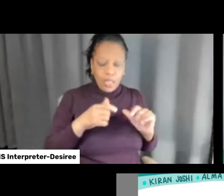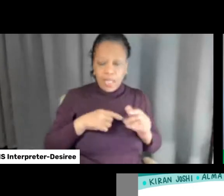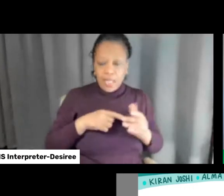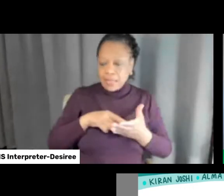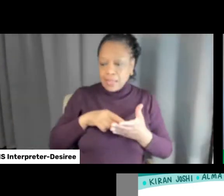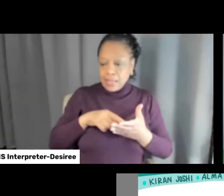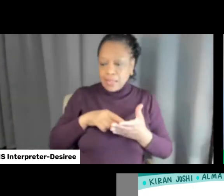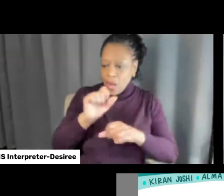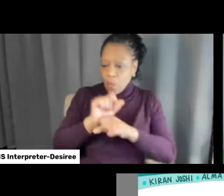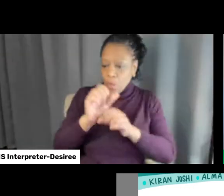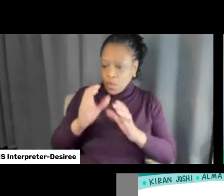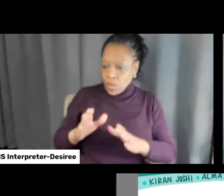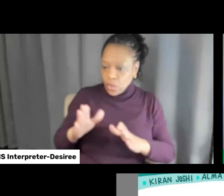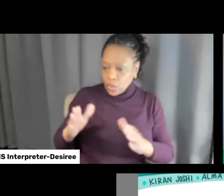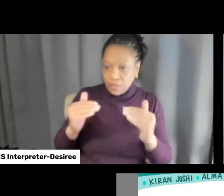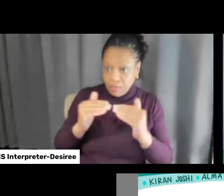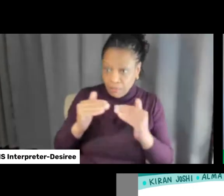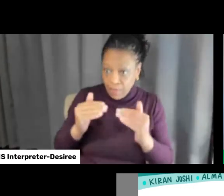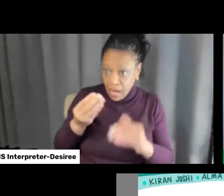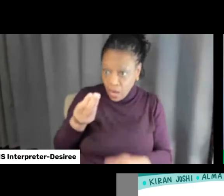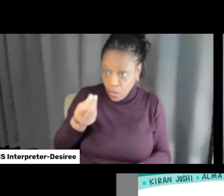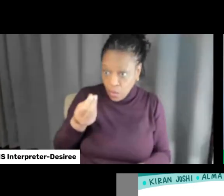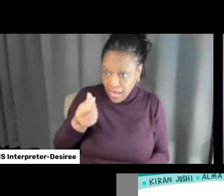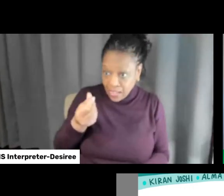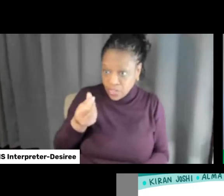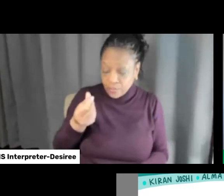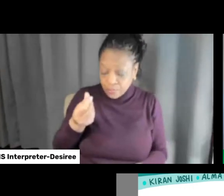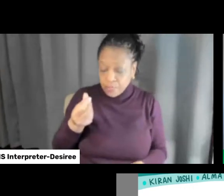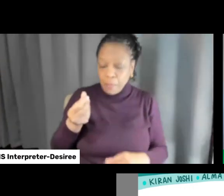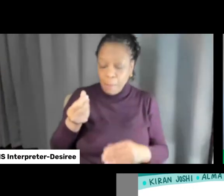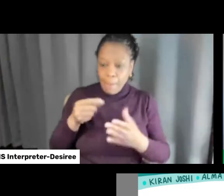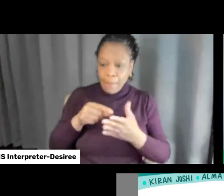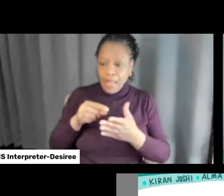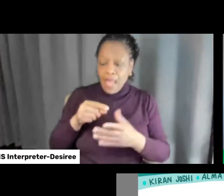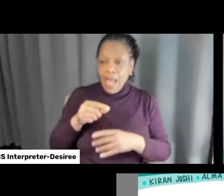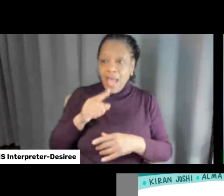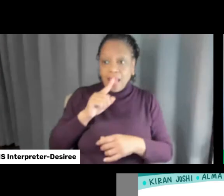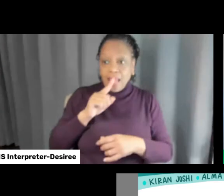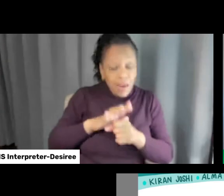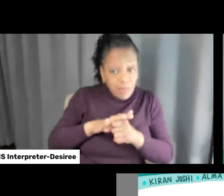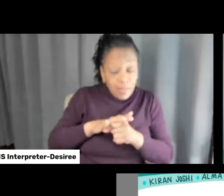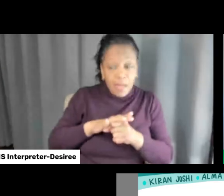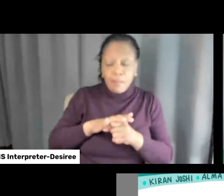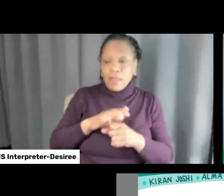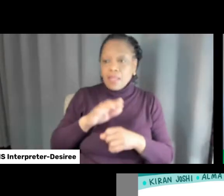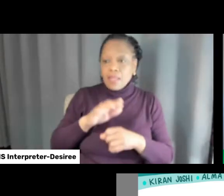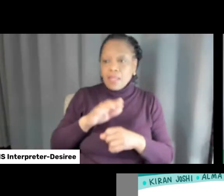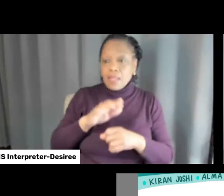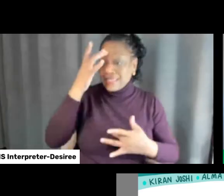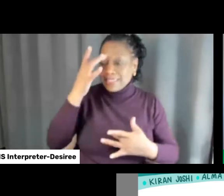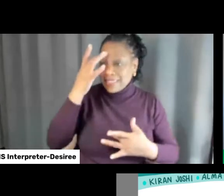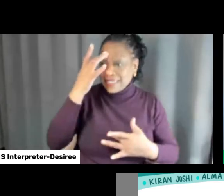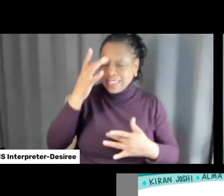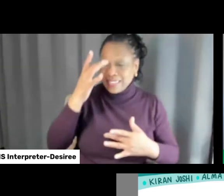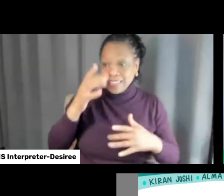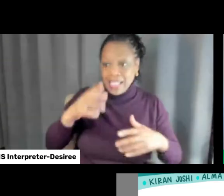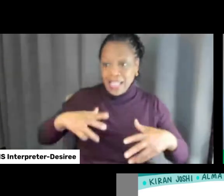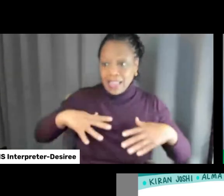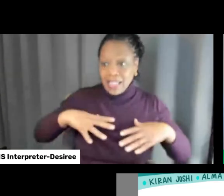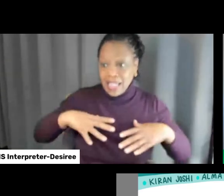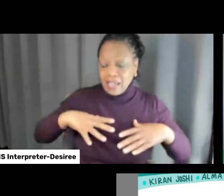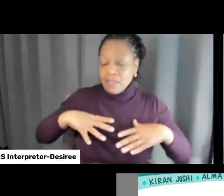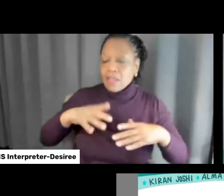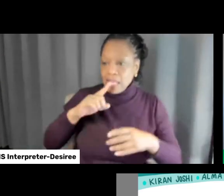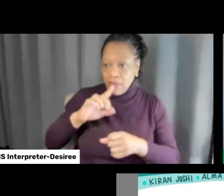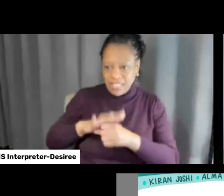wage and to guarantee them paid sick leave. So I sort of feel like the